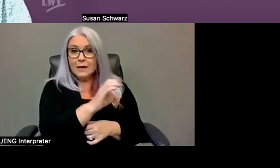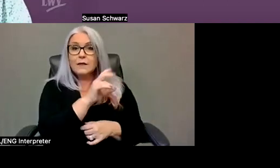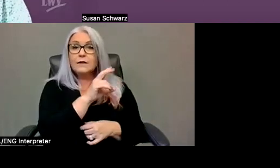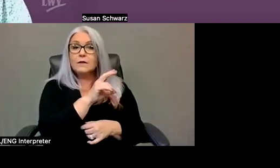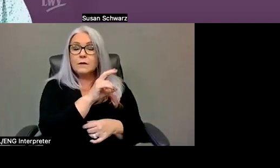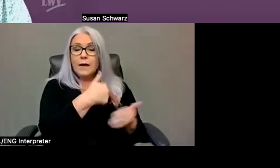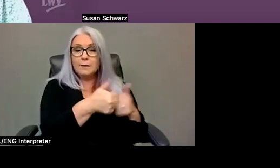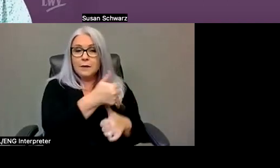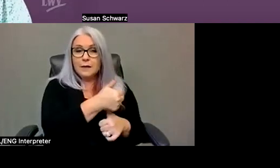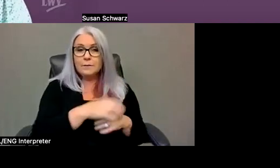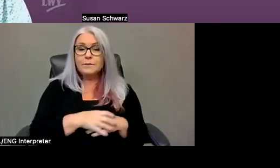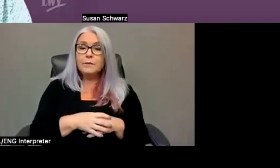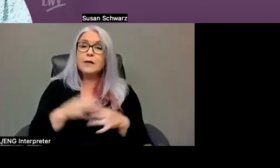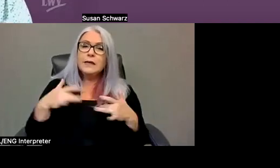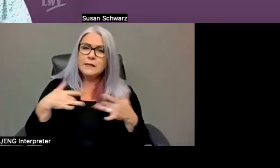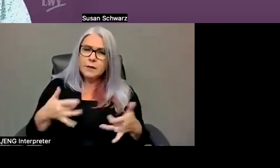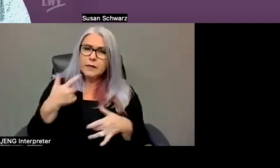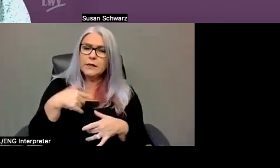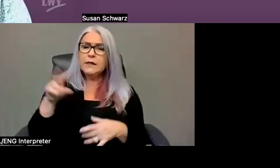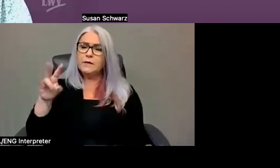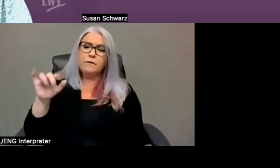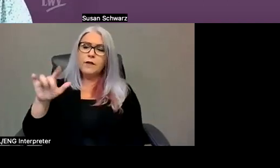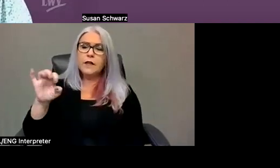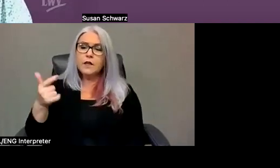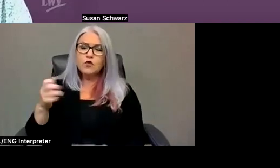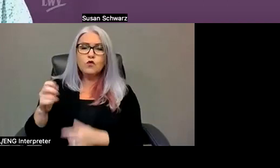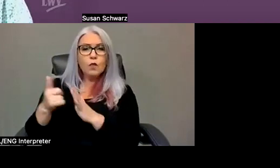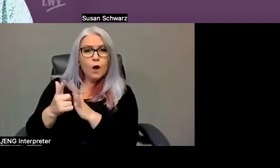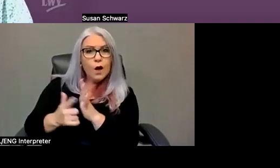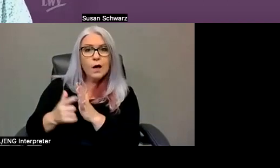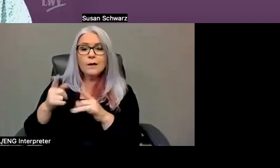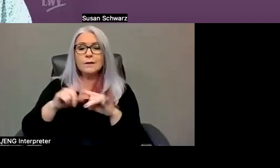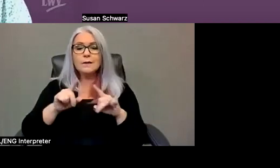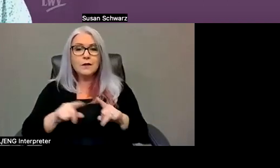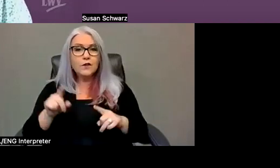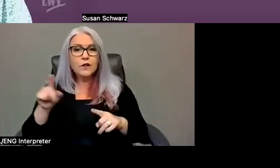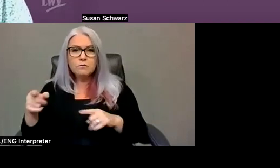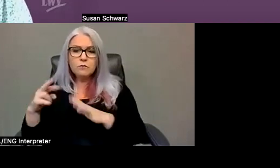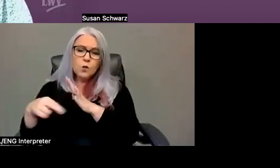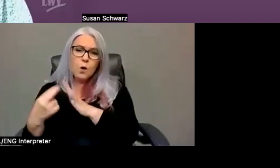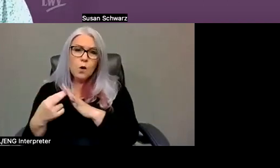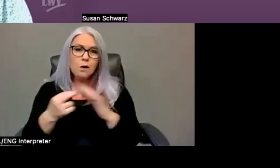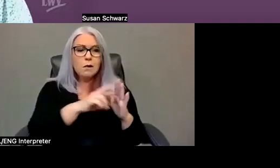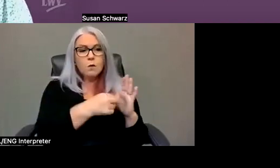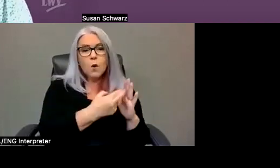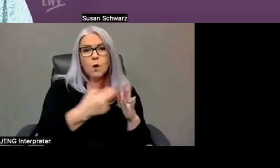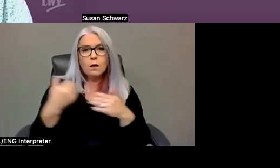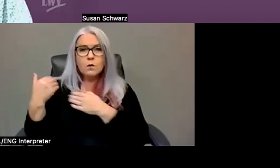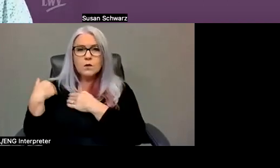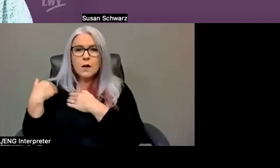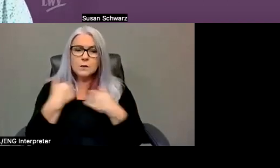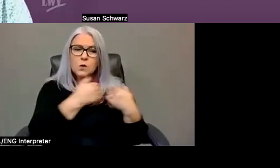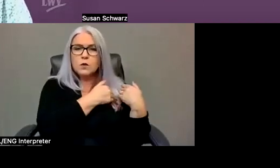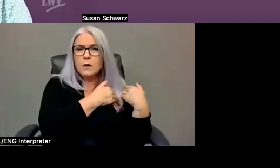law, and that, what the different responsibilities of administrator and mayor are.